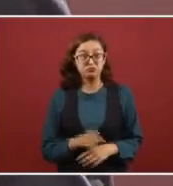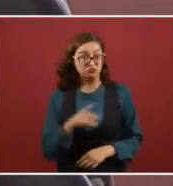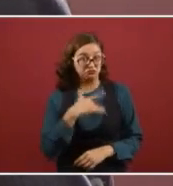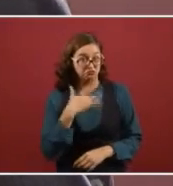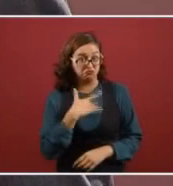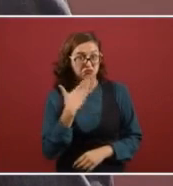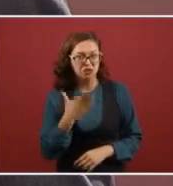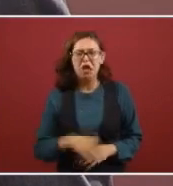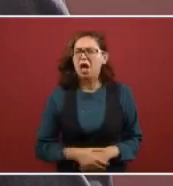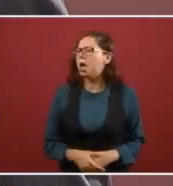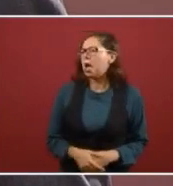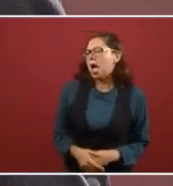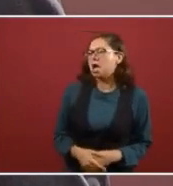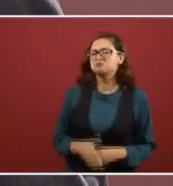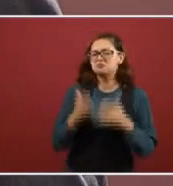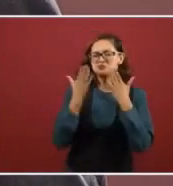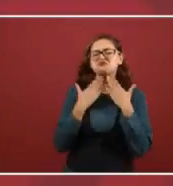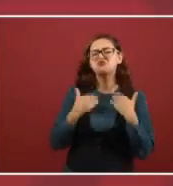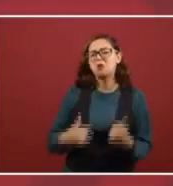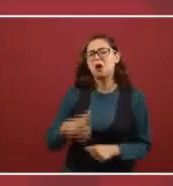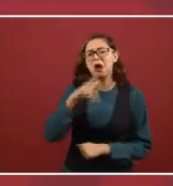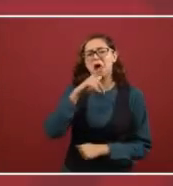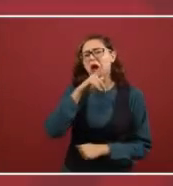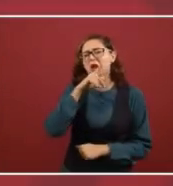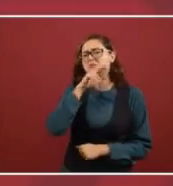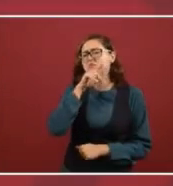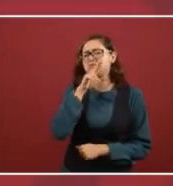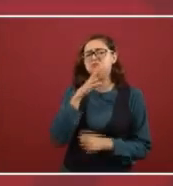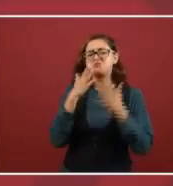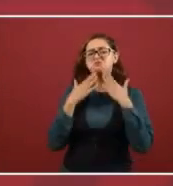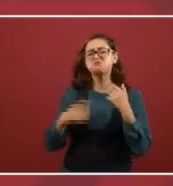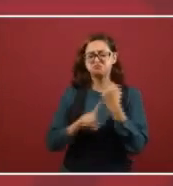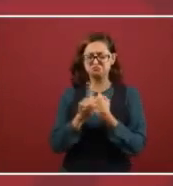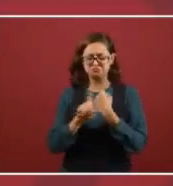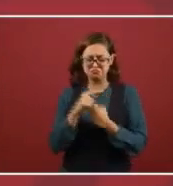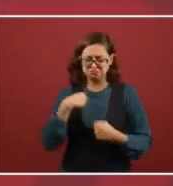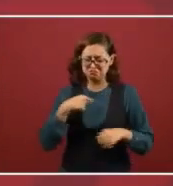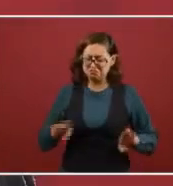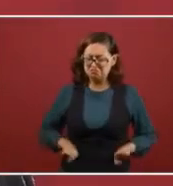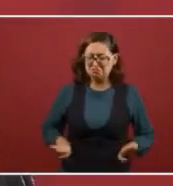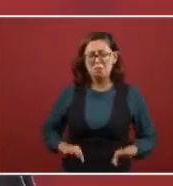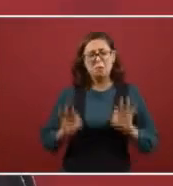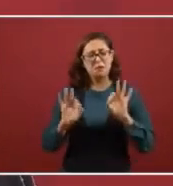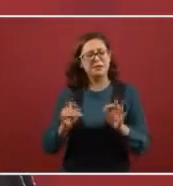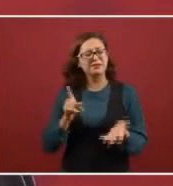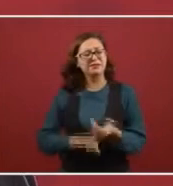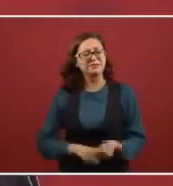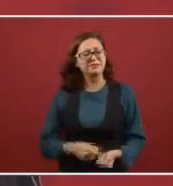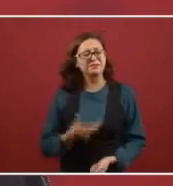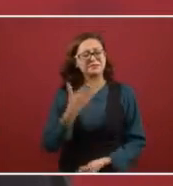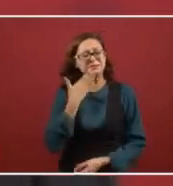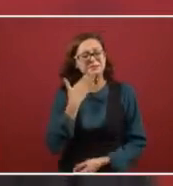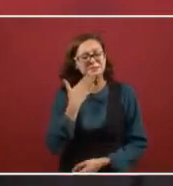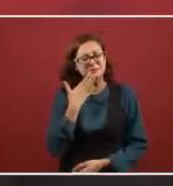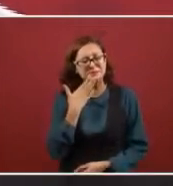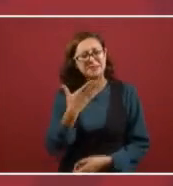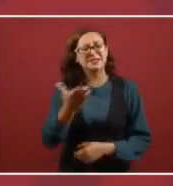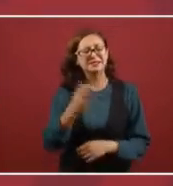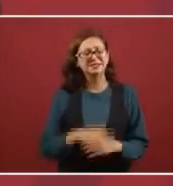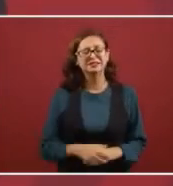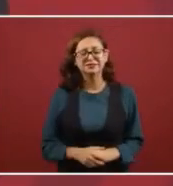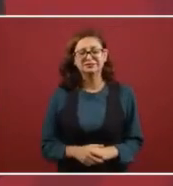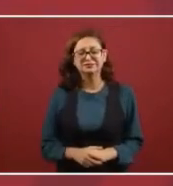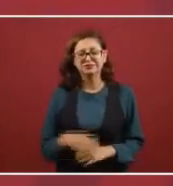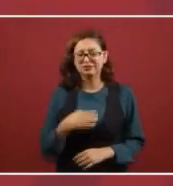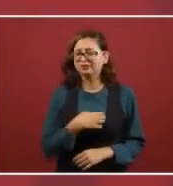so they're asking that there's some kind of government agency that's demanding that the president let them know what his